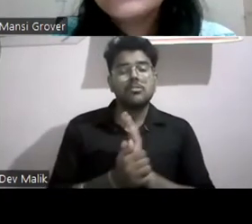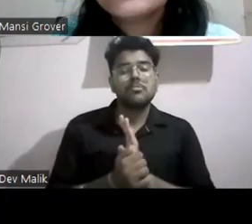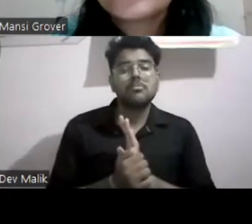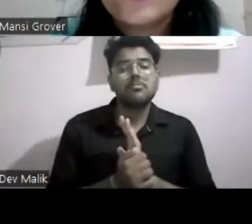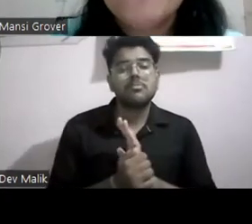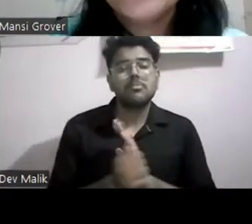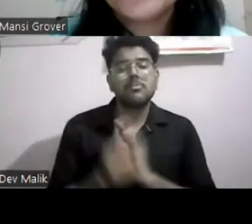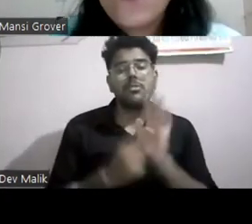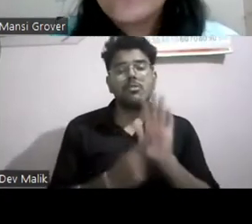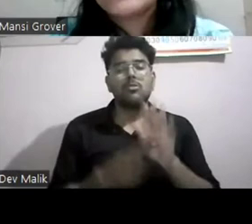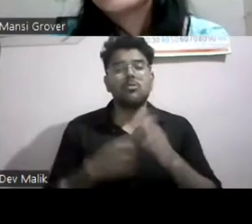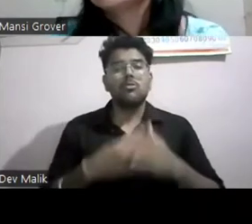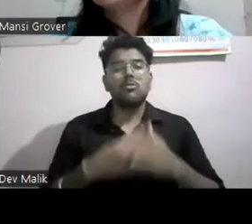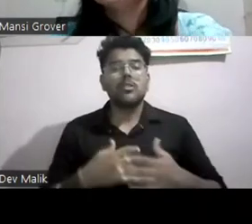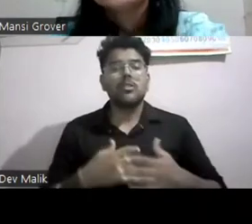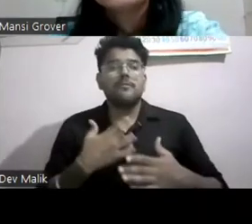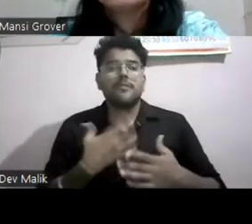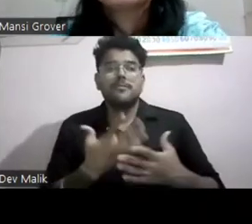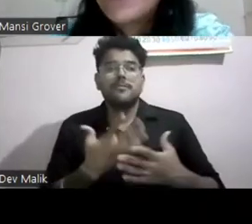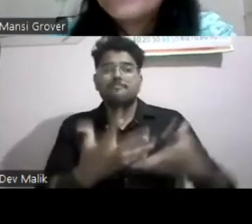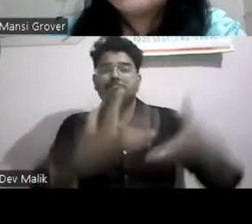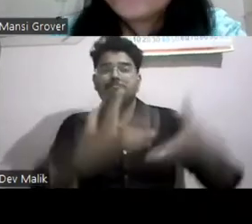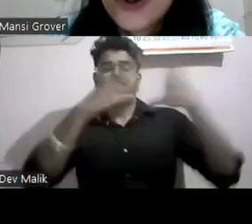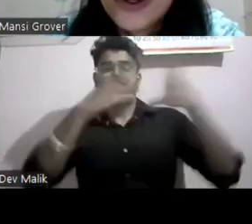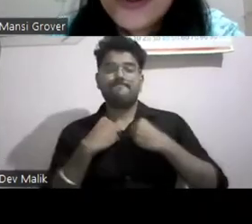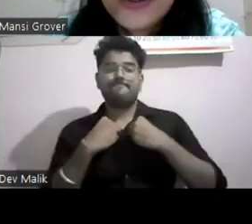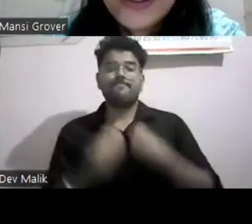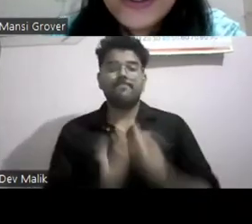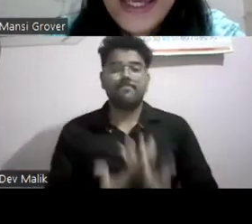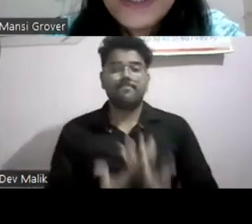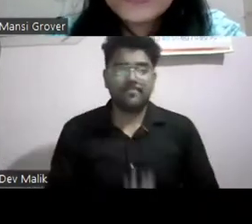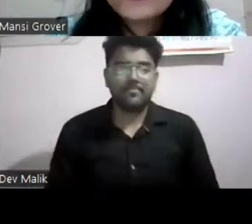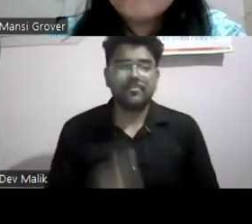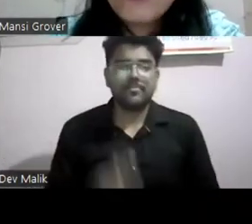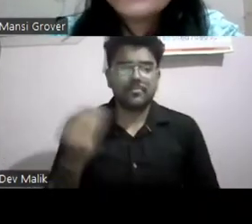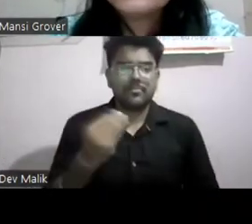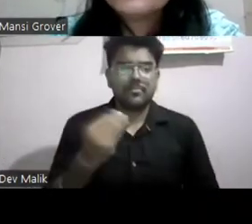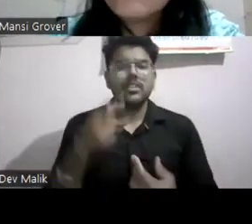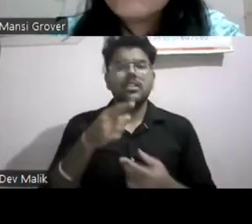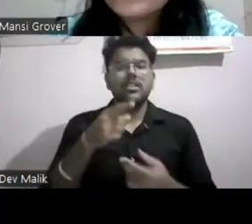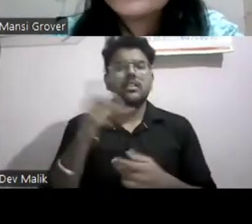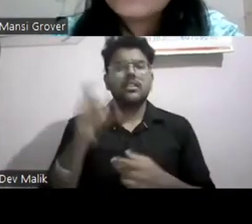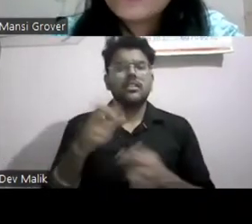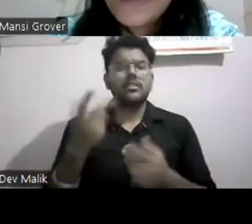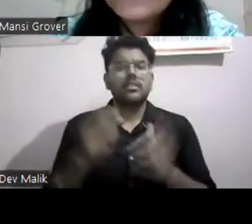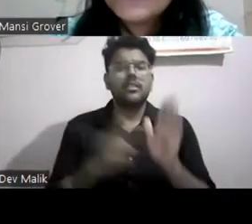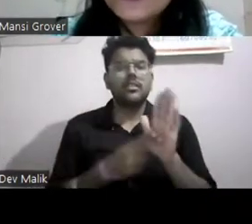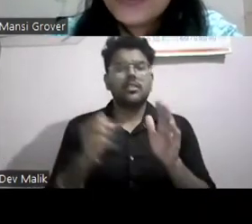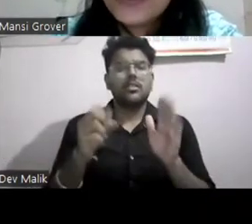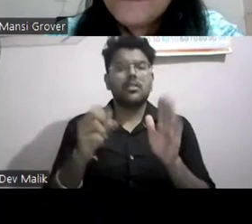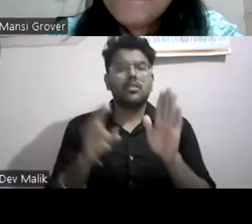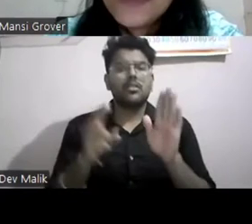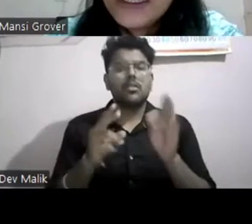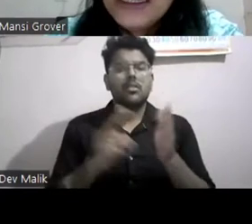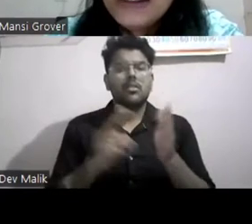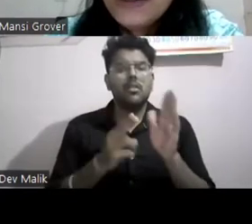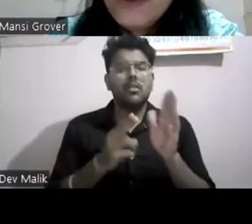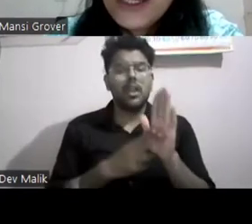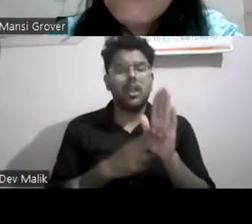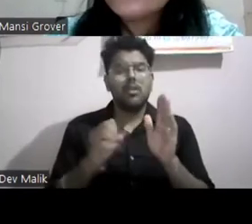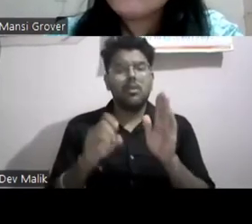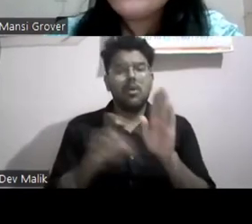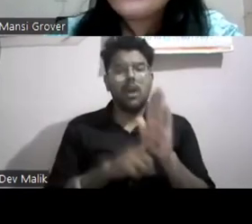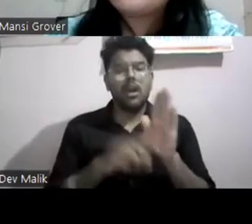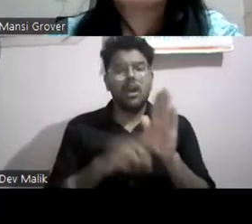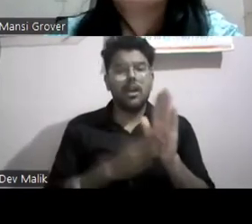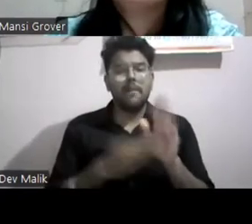Something like this could be called as a normality genre, right? Now, what is a normality genre? Now,